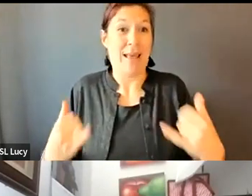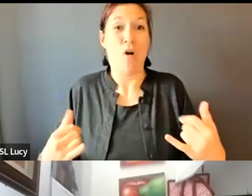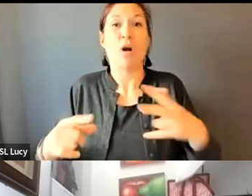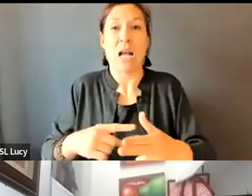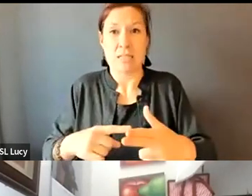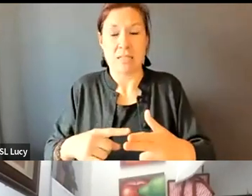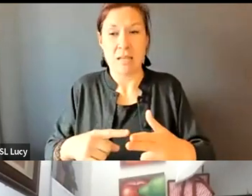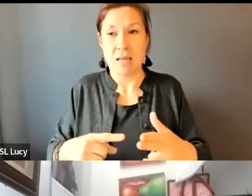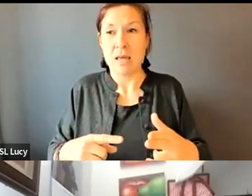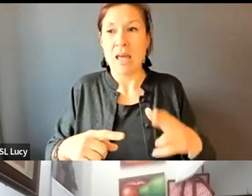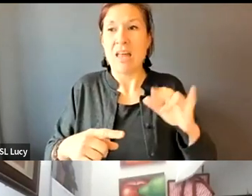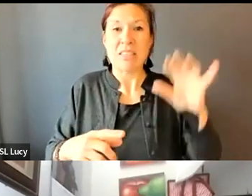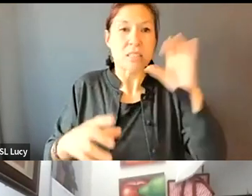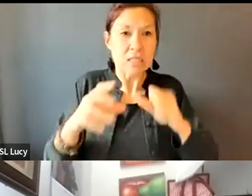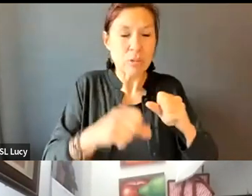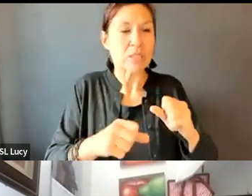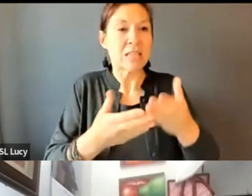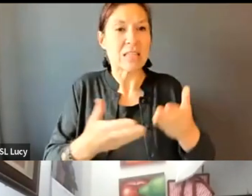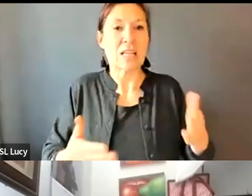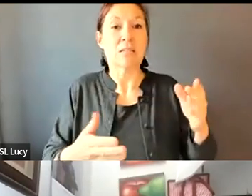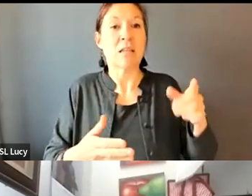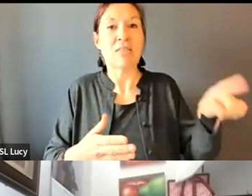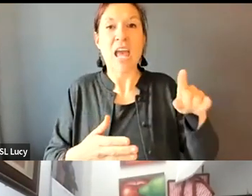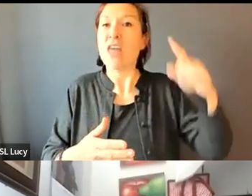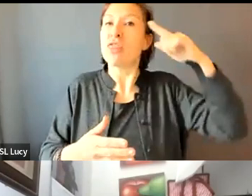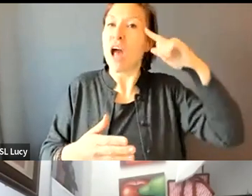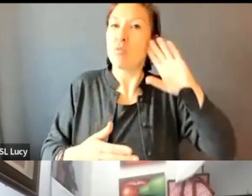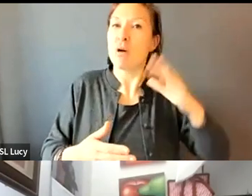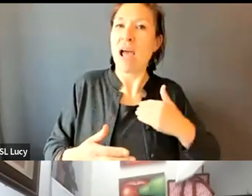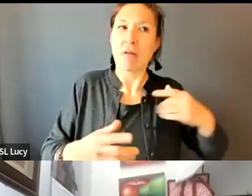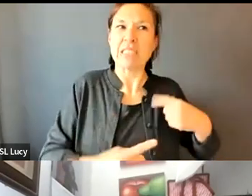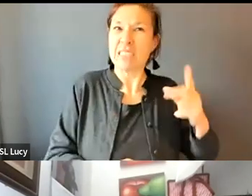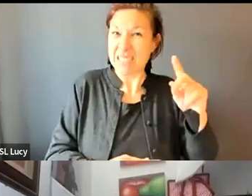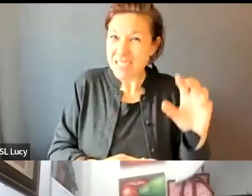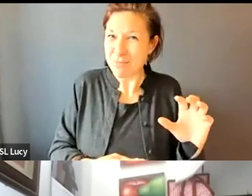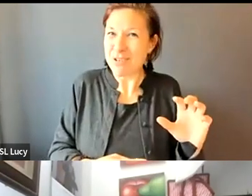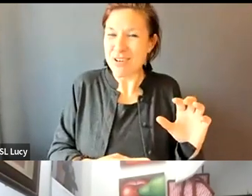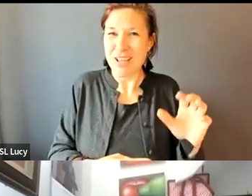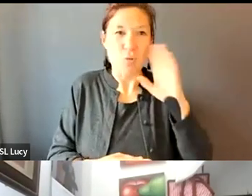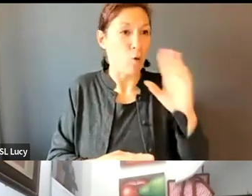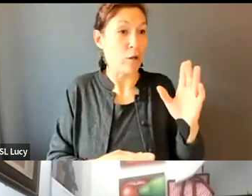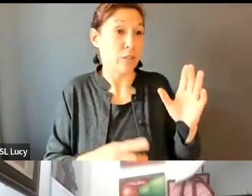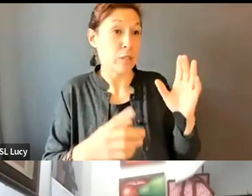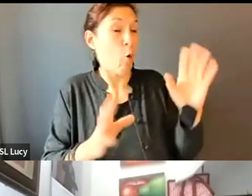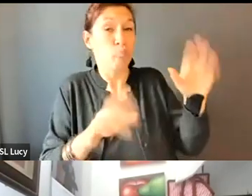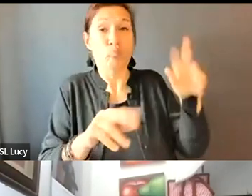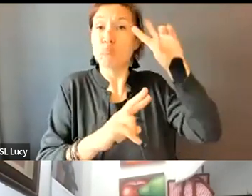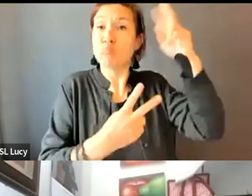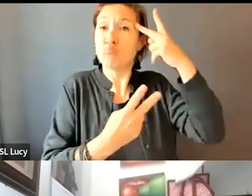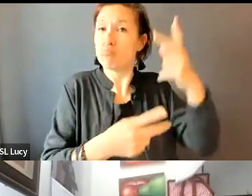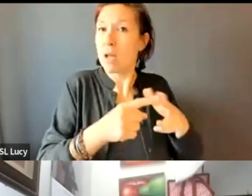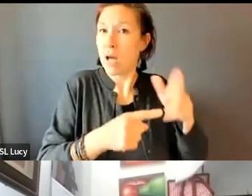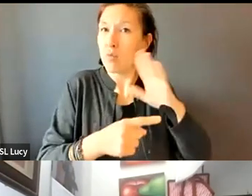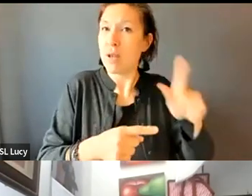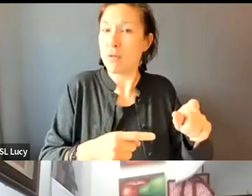has been laid out to them since December and the superintendent has clearly laid out a